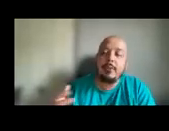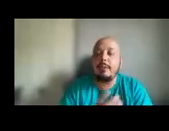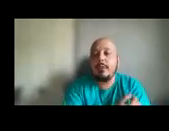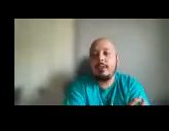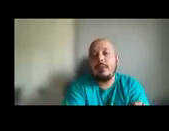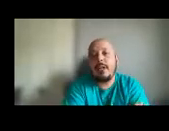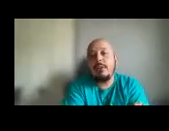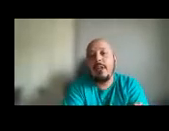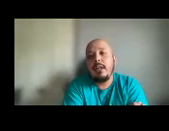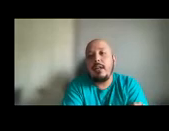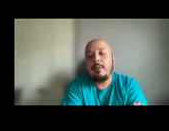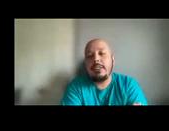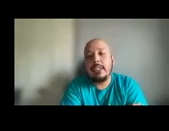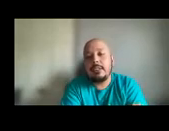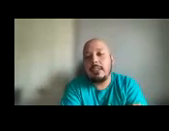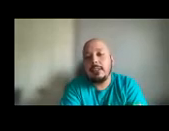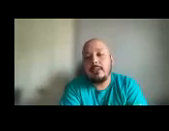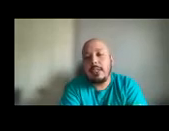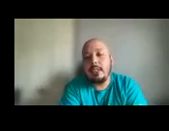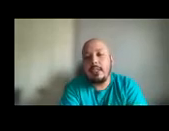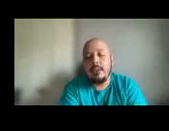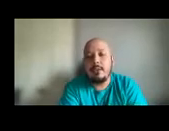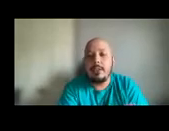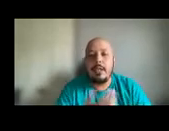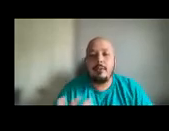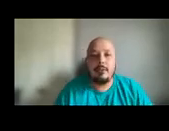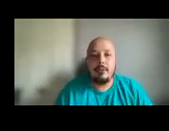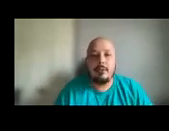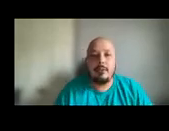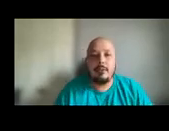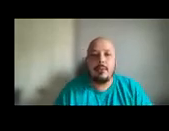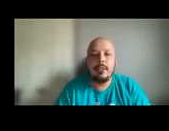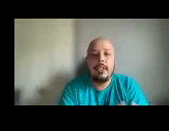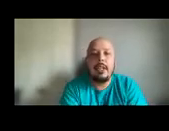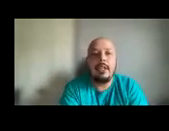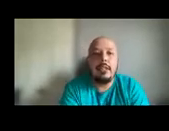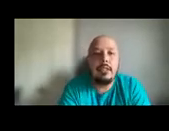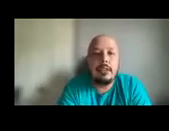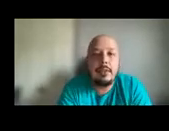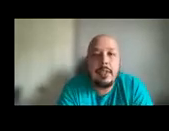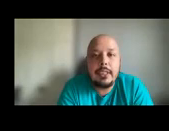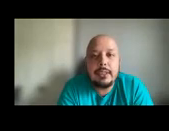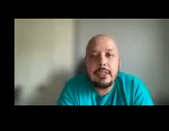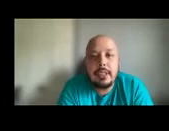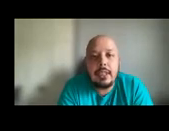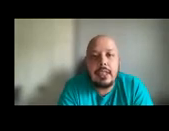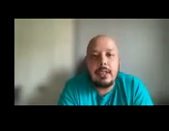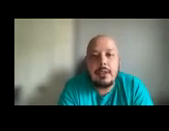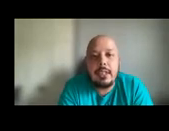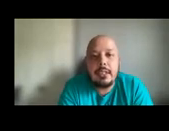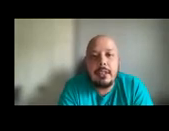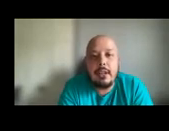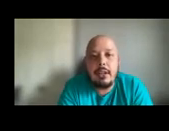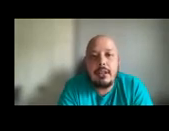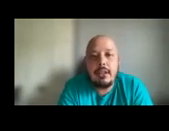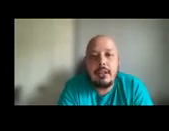like what we've learned throughout these sessions and also like in hearing from a lot from folks in the field, right, is